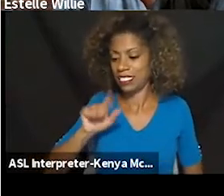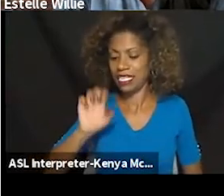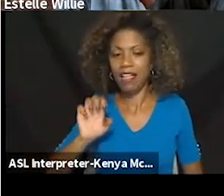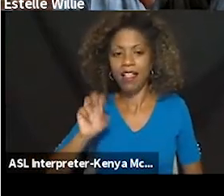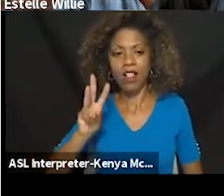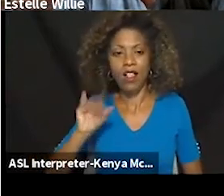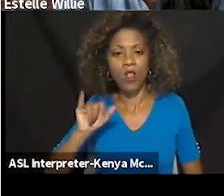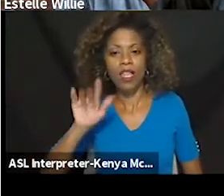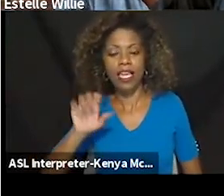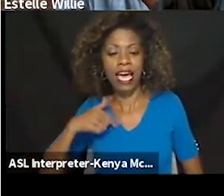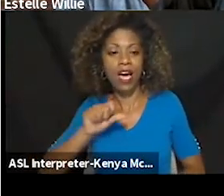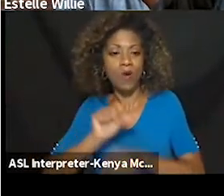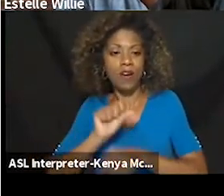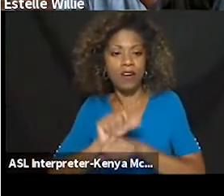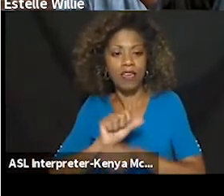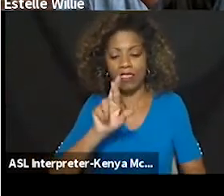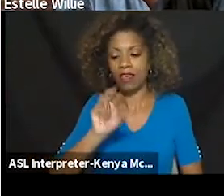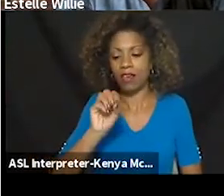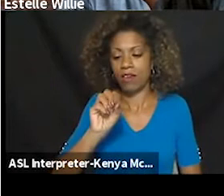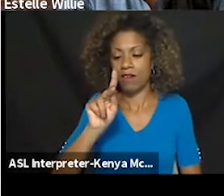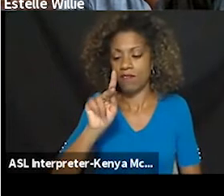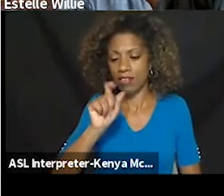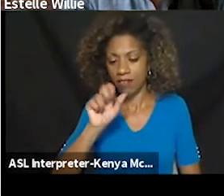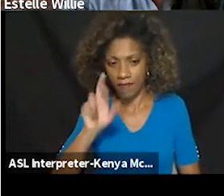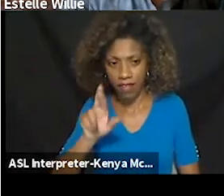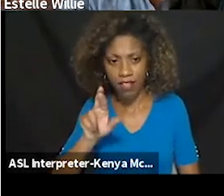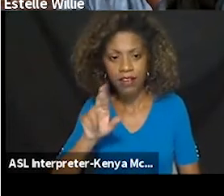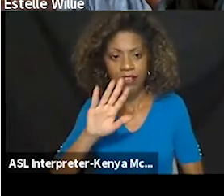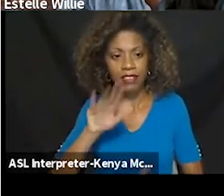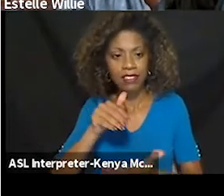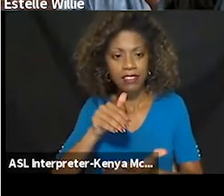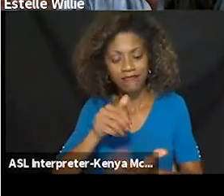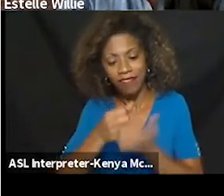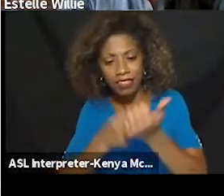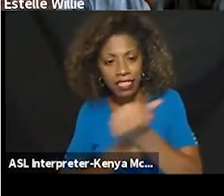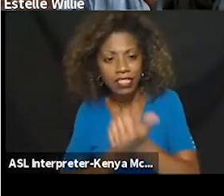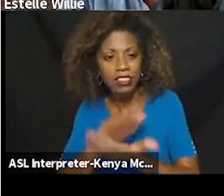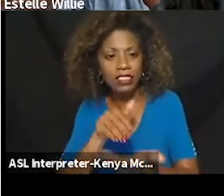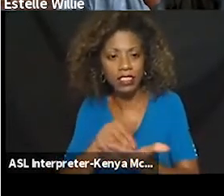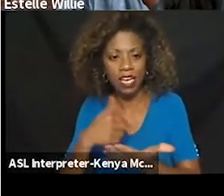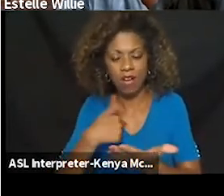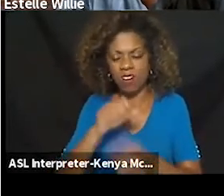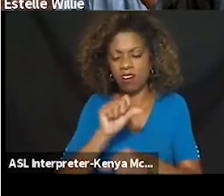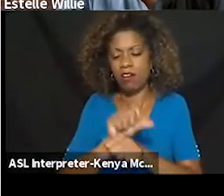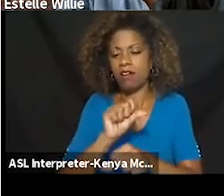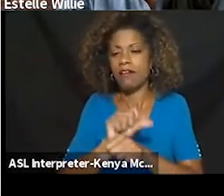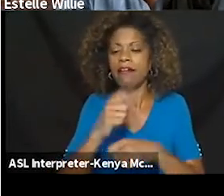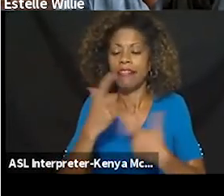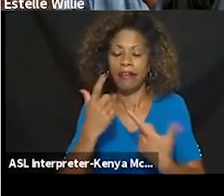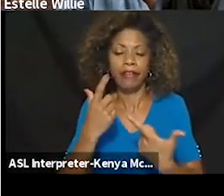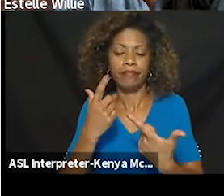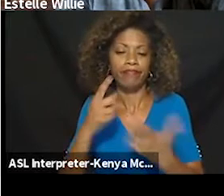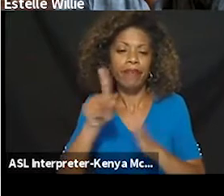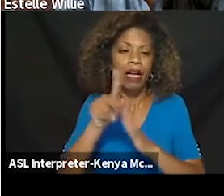Rockefeller Foundation on the communications policy and advocacy team, and really using these important strategic communications